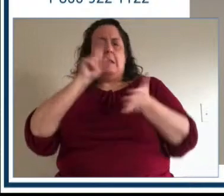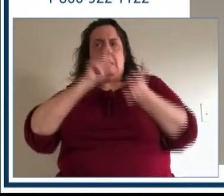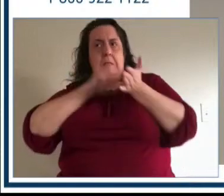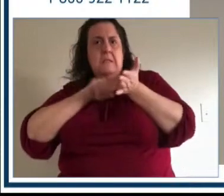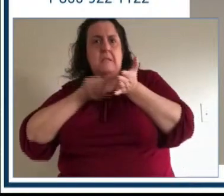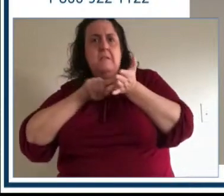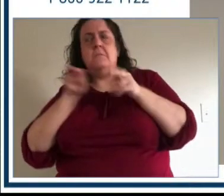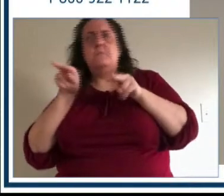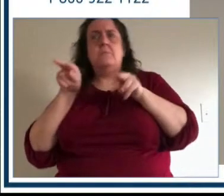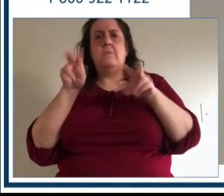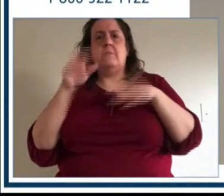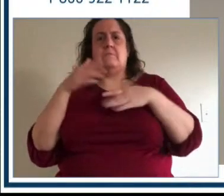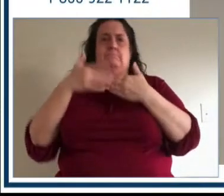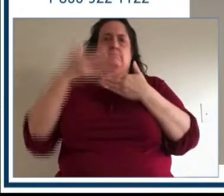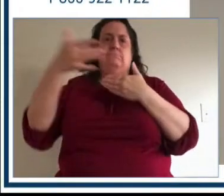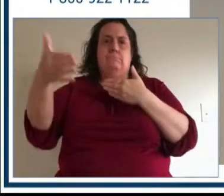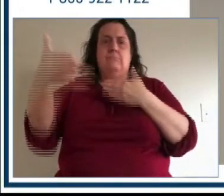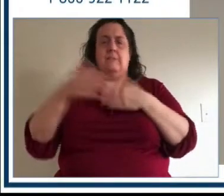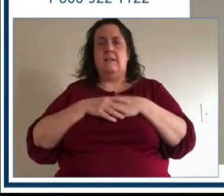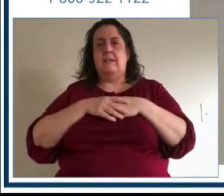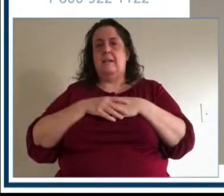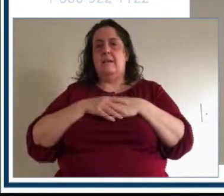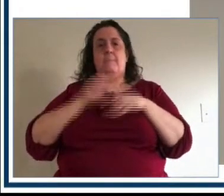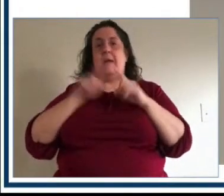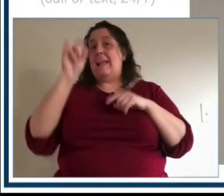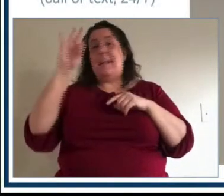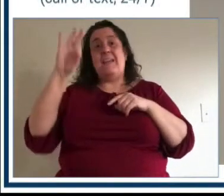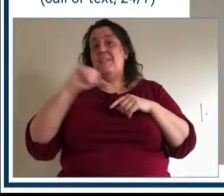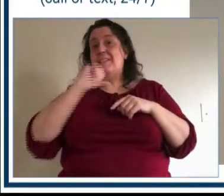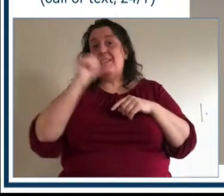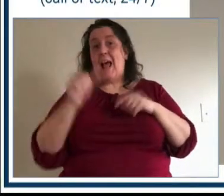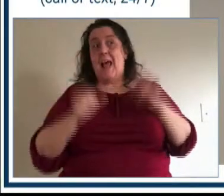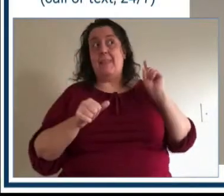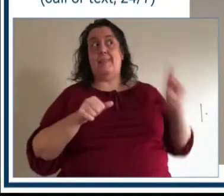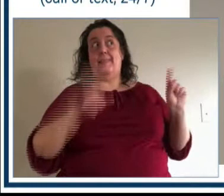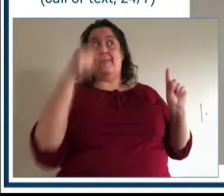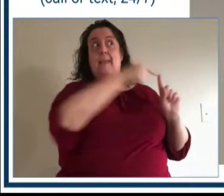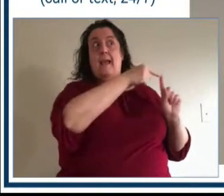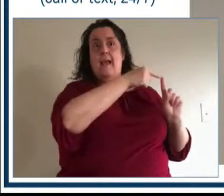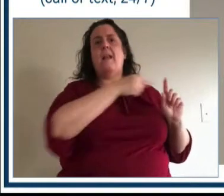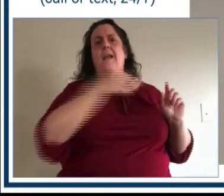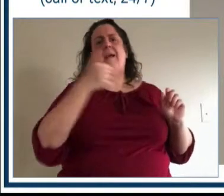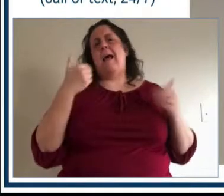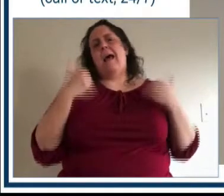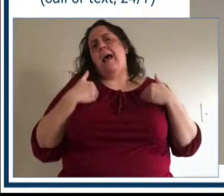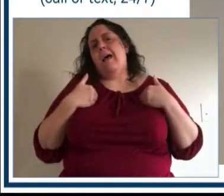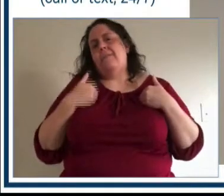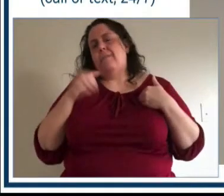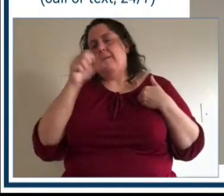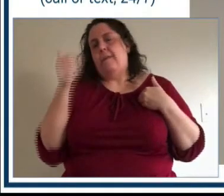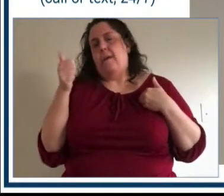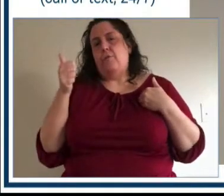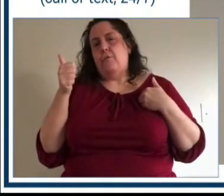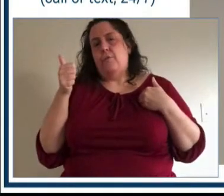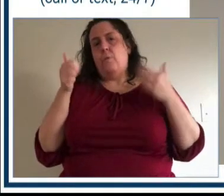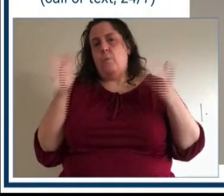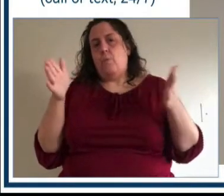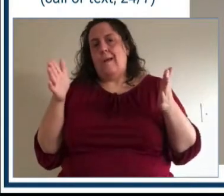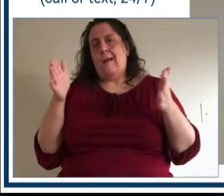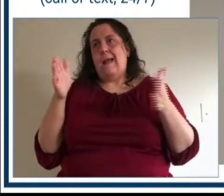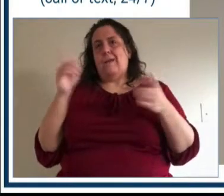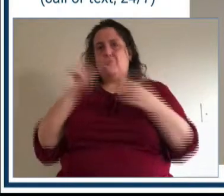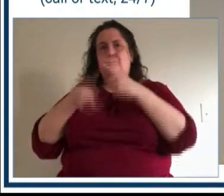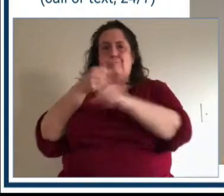But the reality is, if it didn't come that way, it was coming to us at some other way. You know, Omicron was inevitable that it was going to get here. So now it's